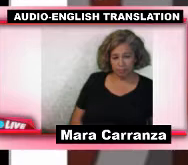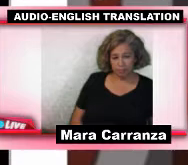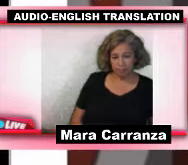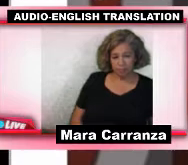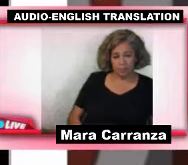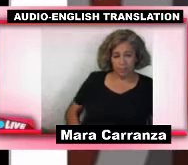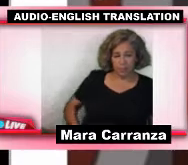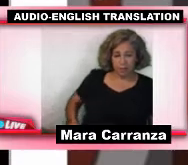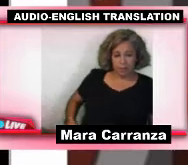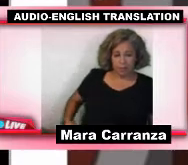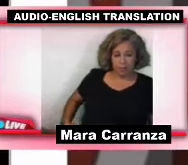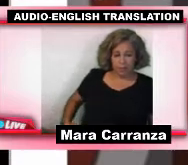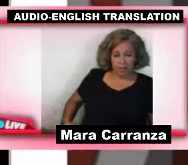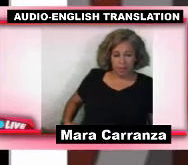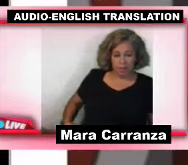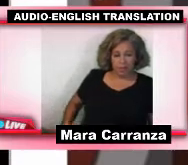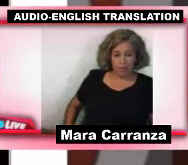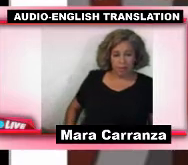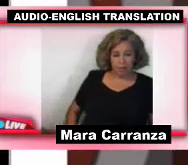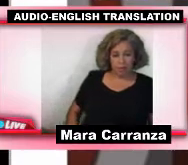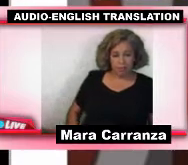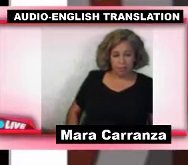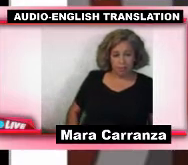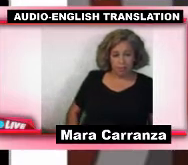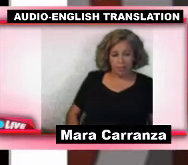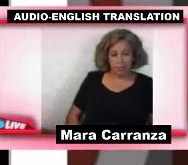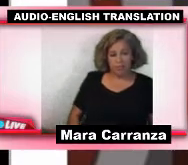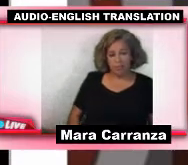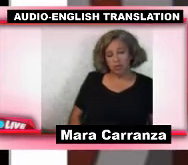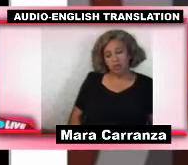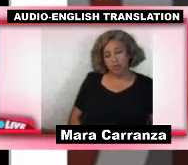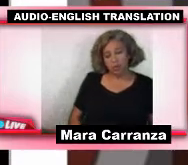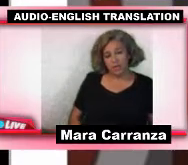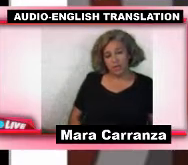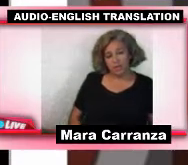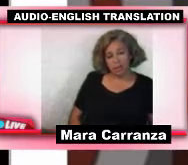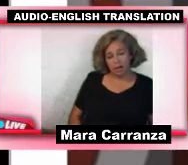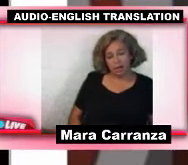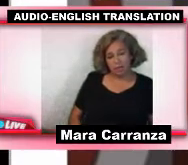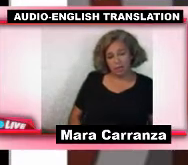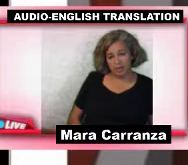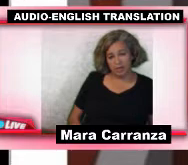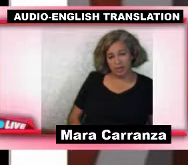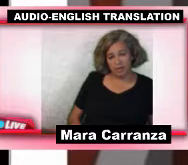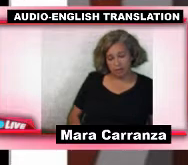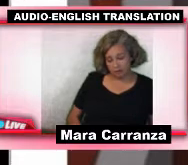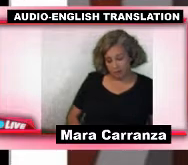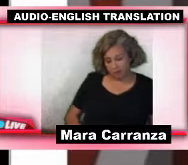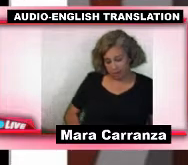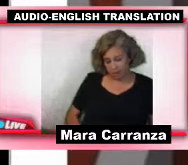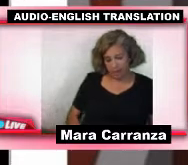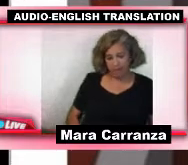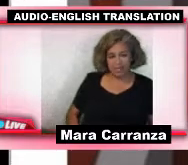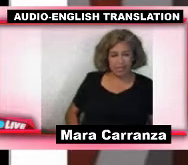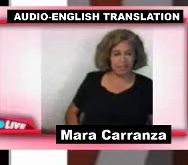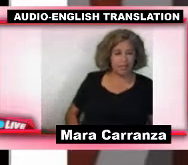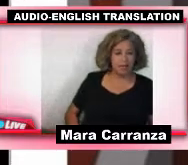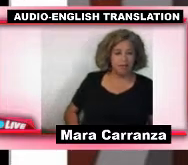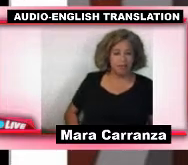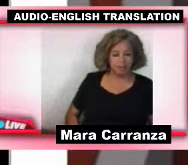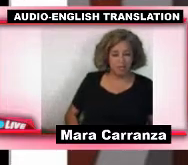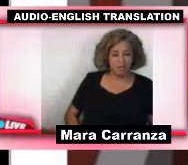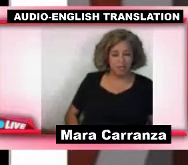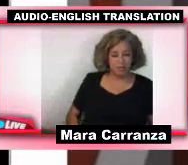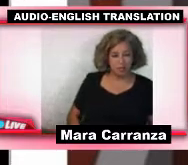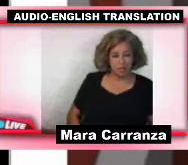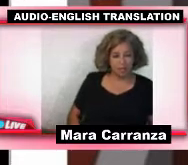denuncia nuestro amigo de Sin Censura, es lo siguiente, que inclusive mexicanos So what the guy Vicente Serrano